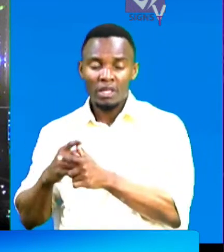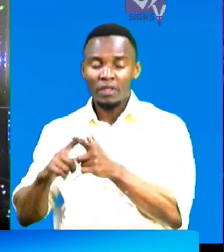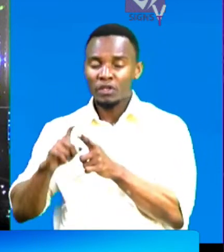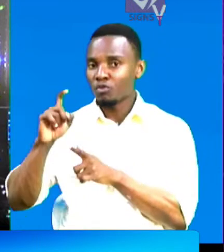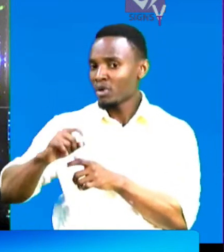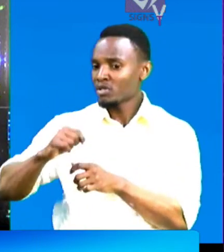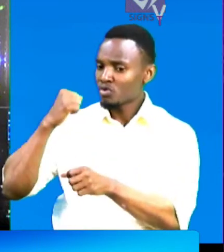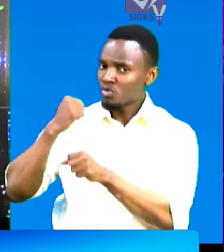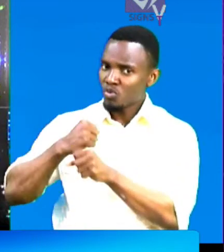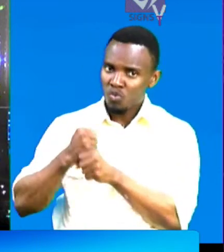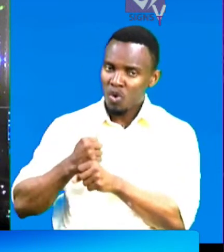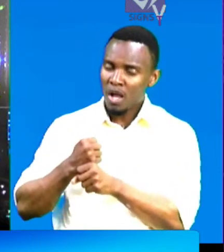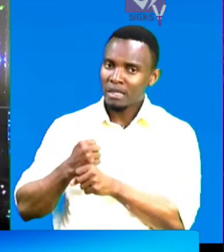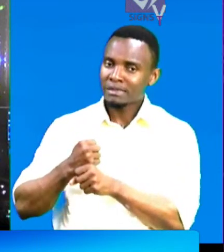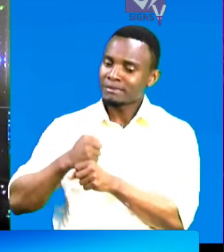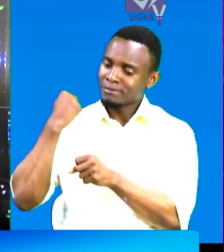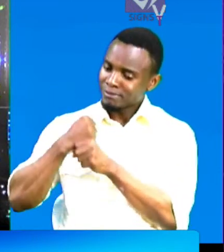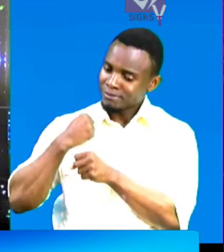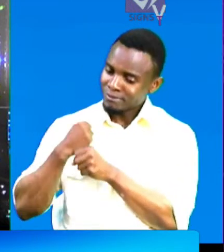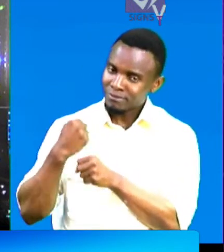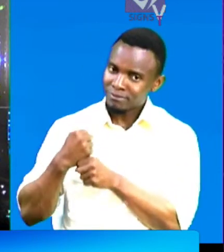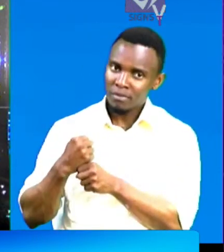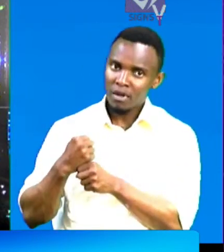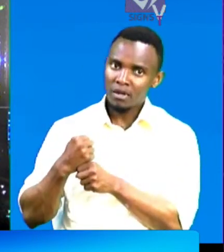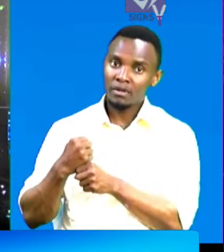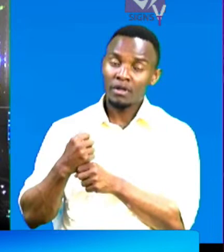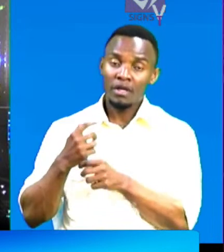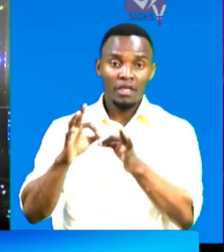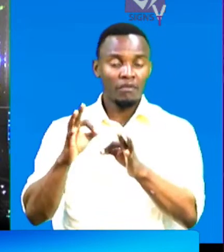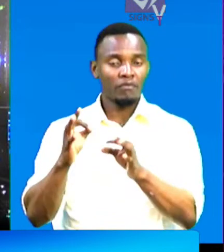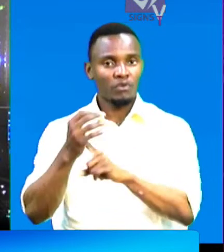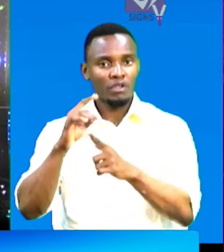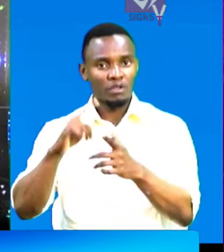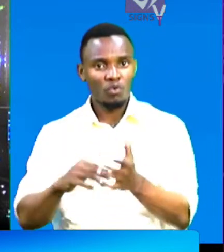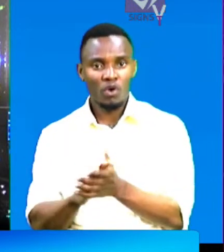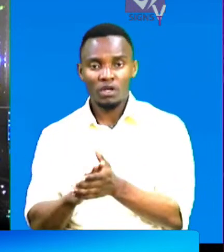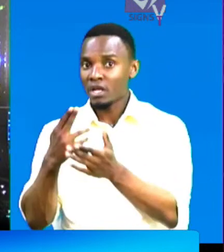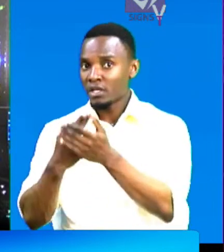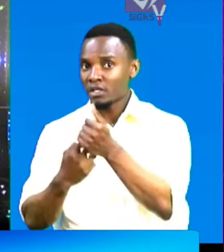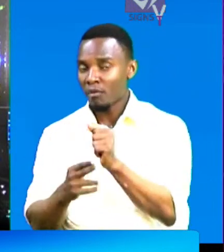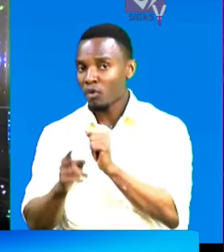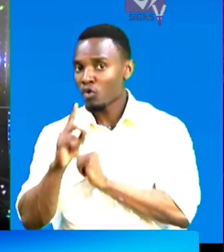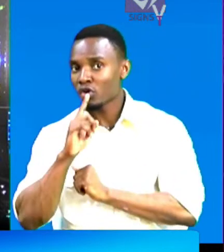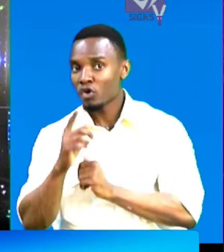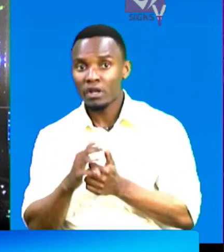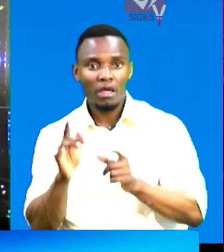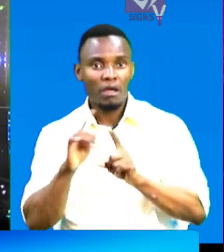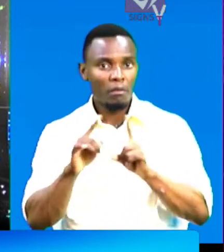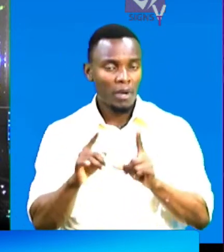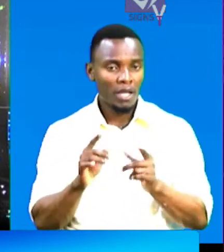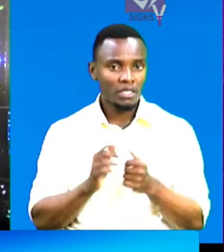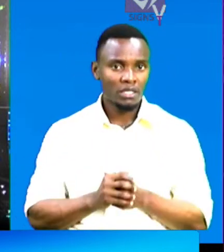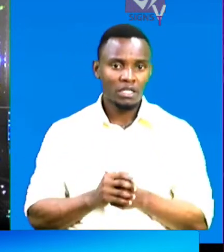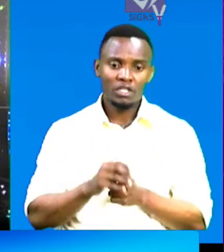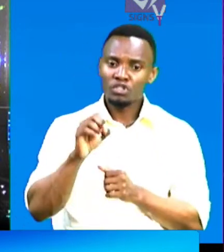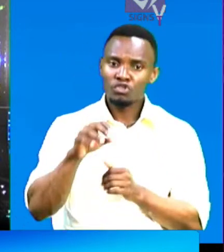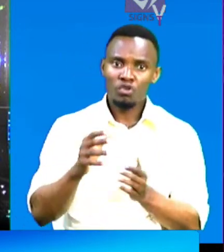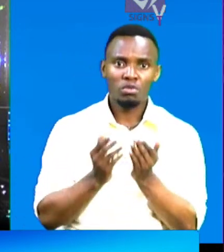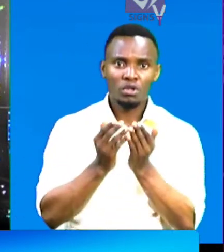double if you receive double orders. However, in a drop shipping model, the heavy